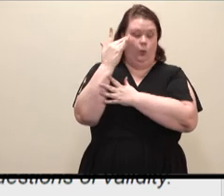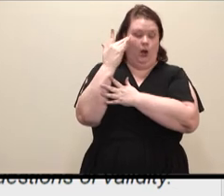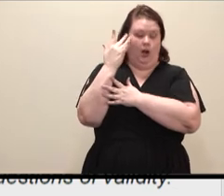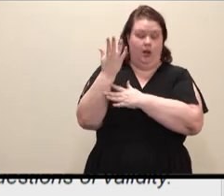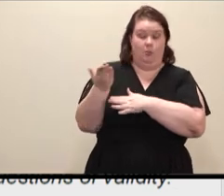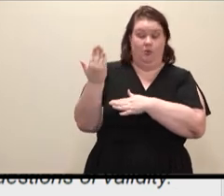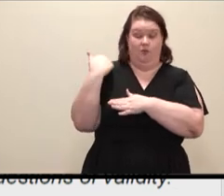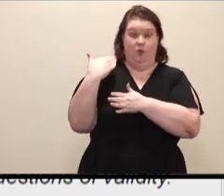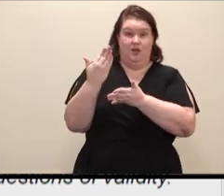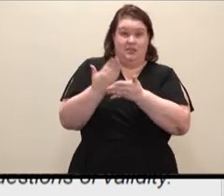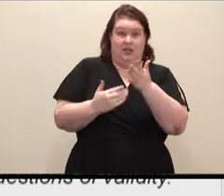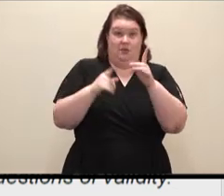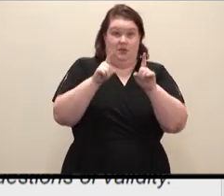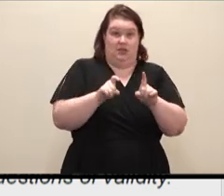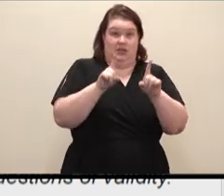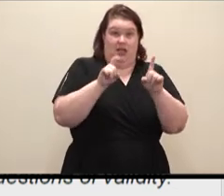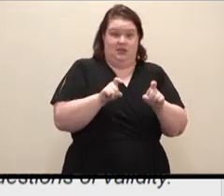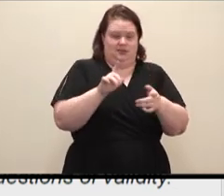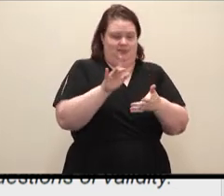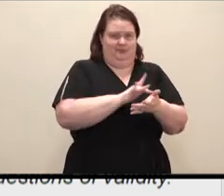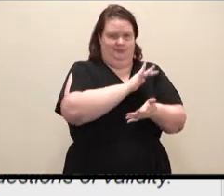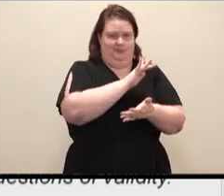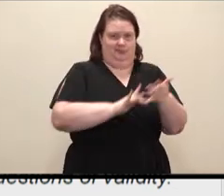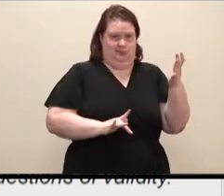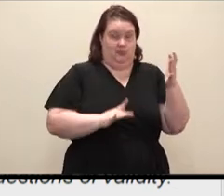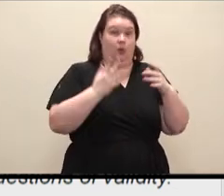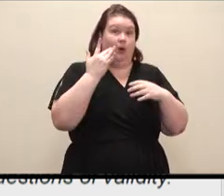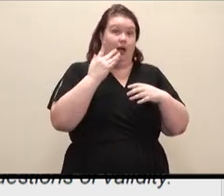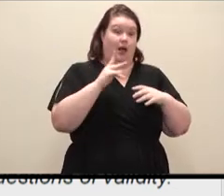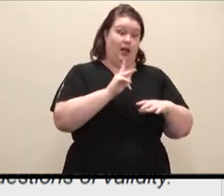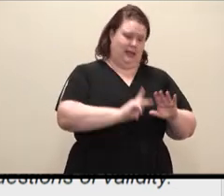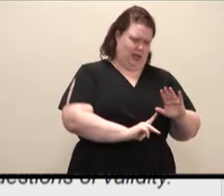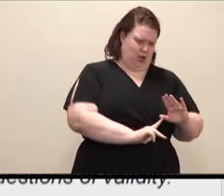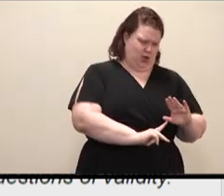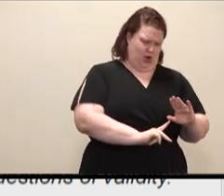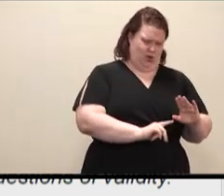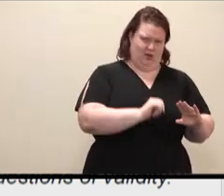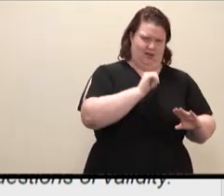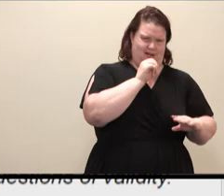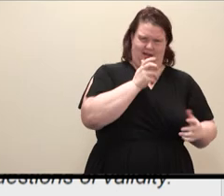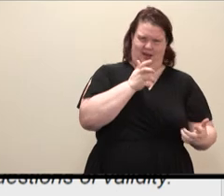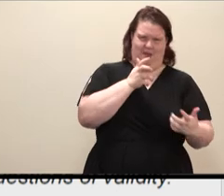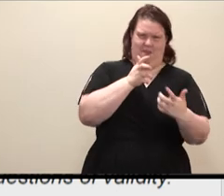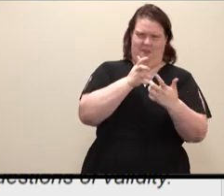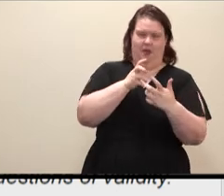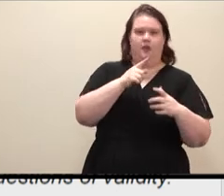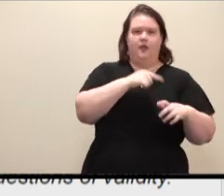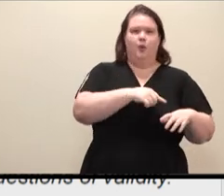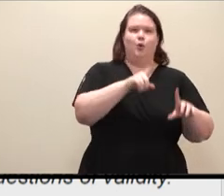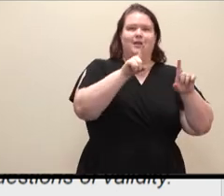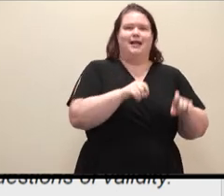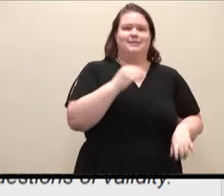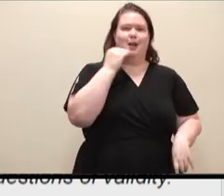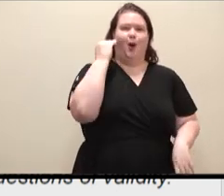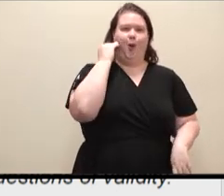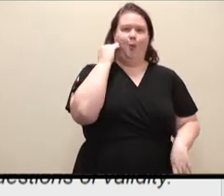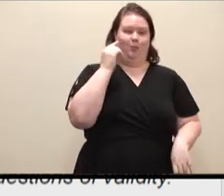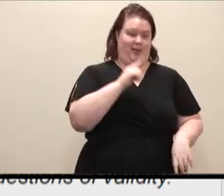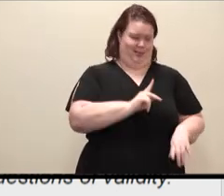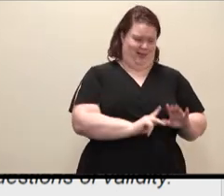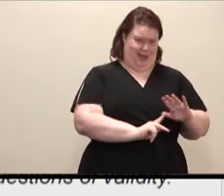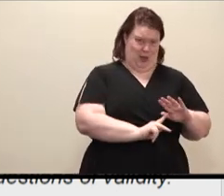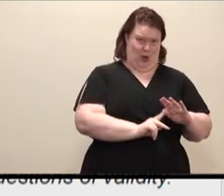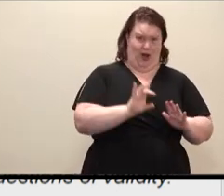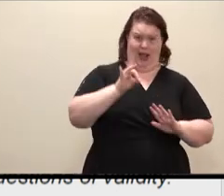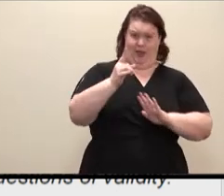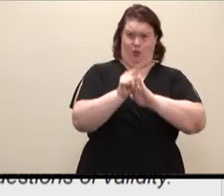that we invalidated because they thought, well, this kindergartner doesn't really have an 8th grade reading level, and they were home, so maybe we need to retest them.